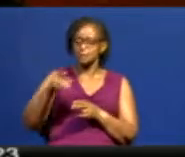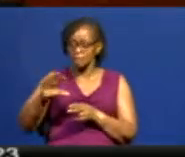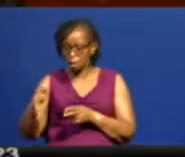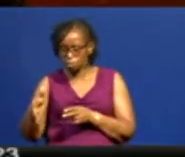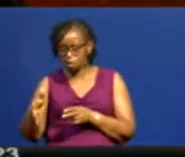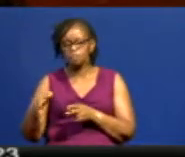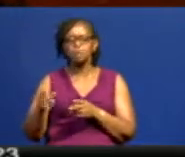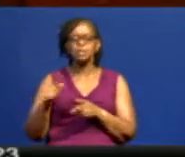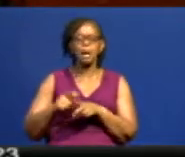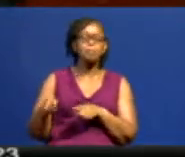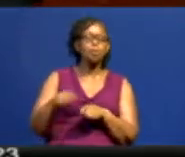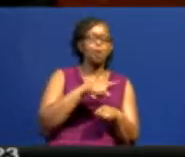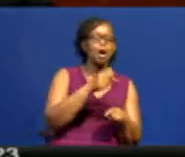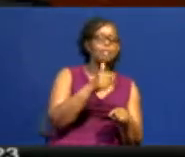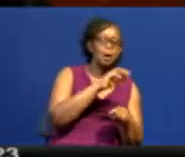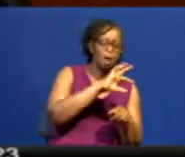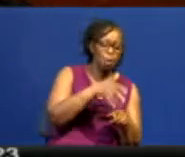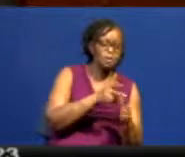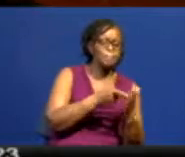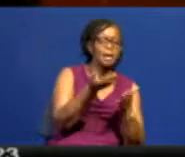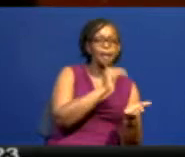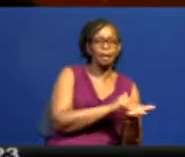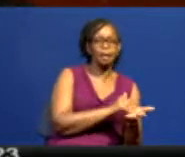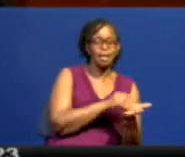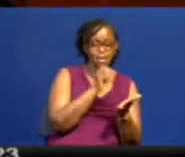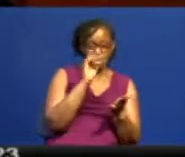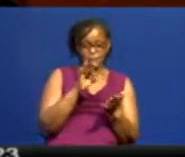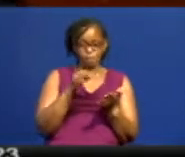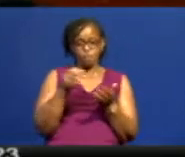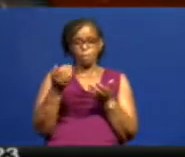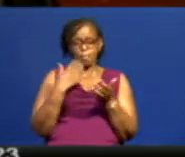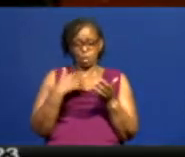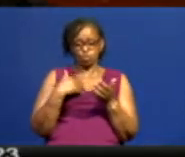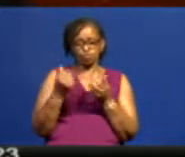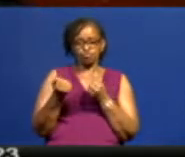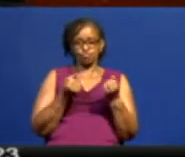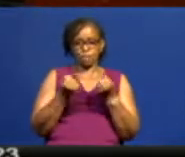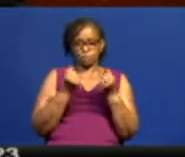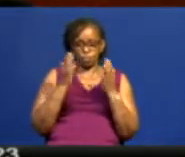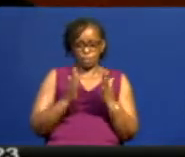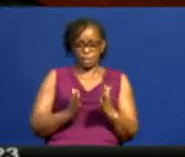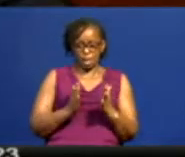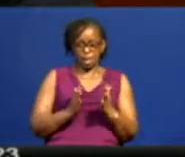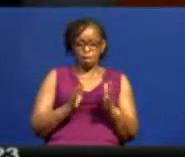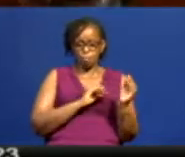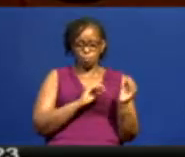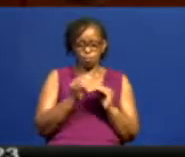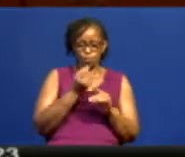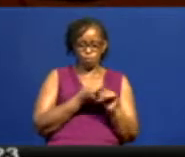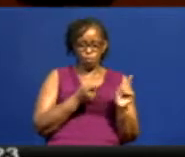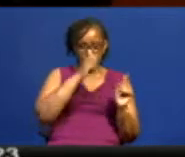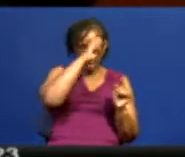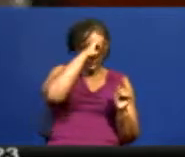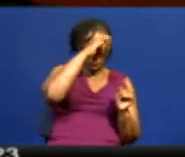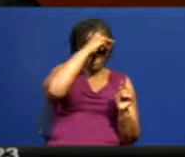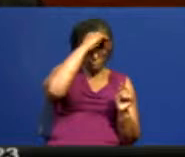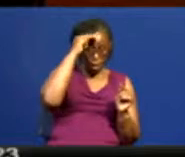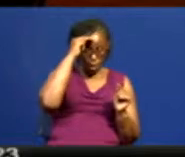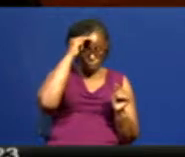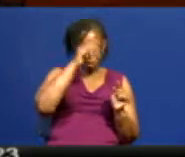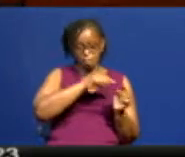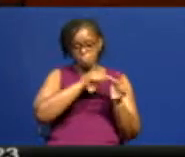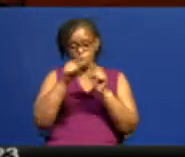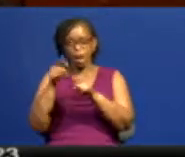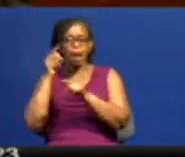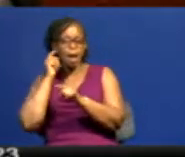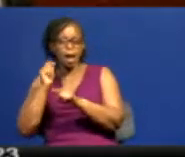Speaker, our transporter is moving from Elgeyo Marakwet to Uasin Gishu, to Nandi County, all the way to